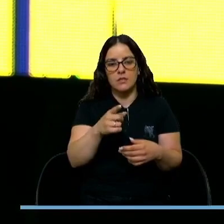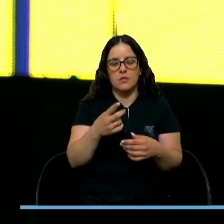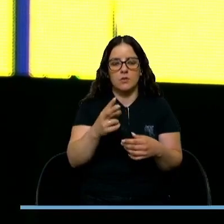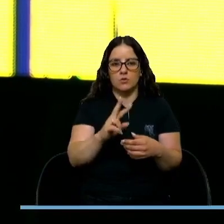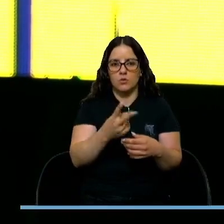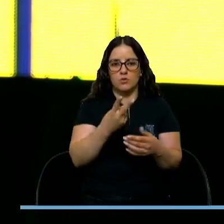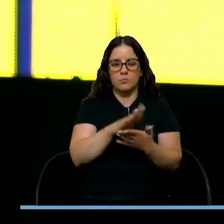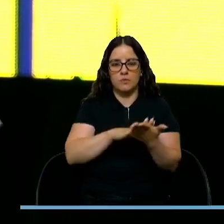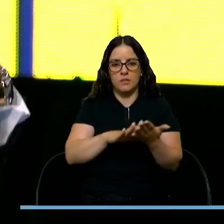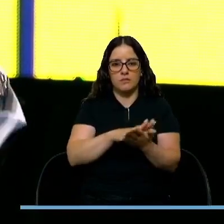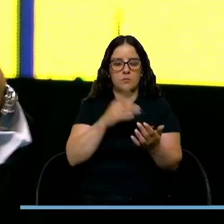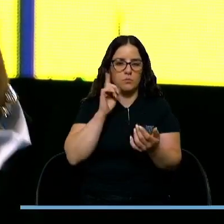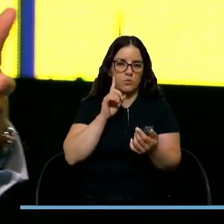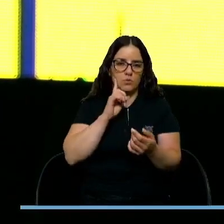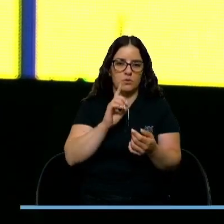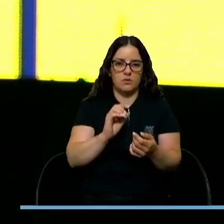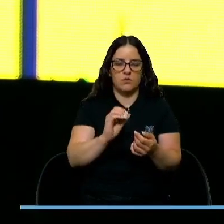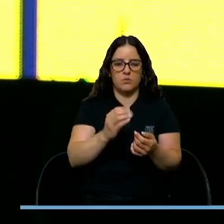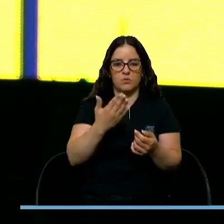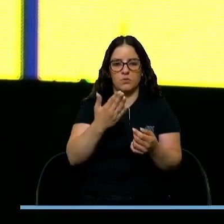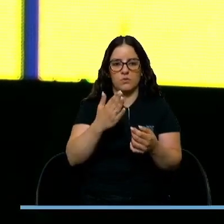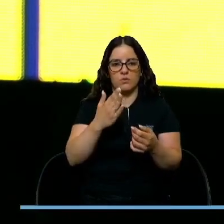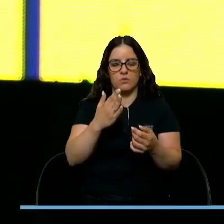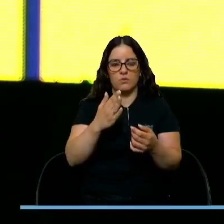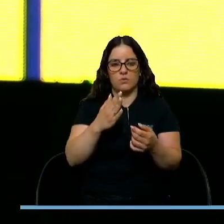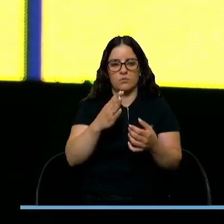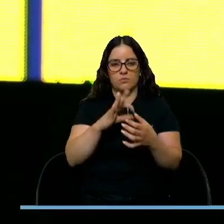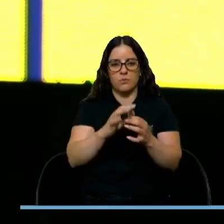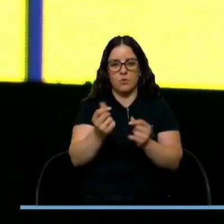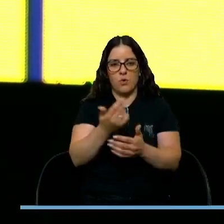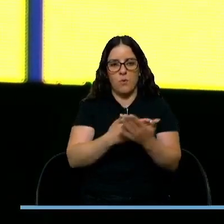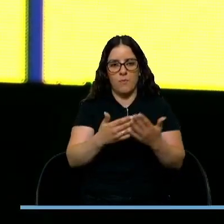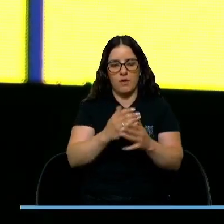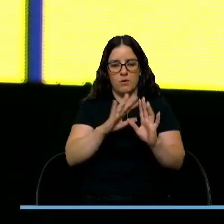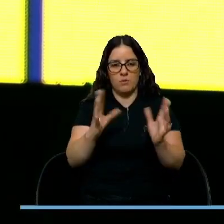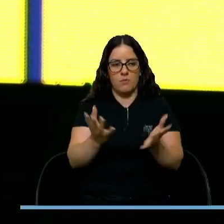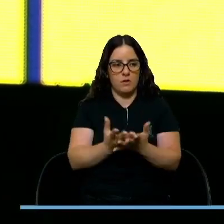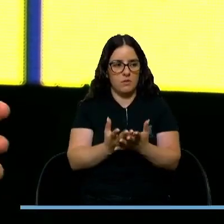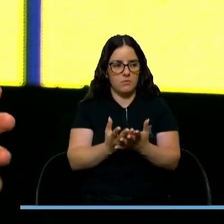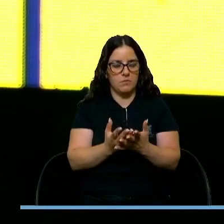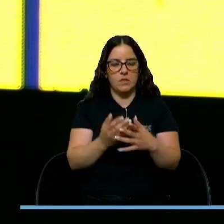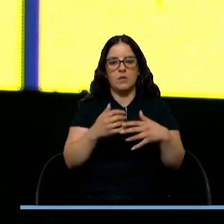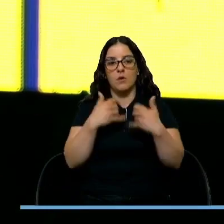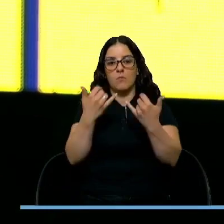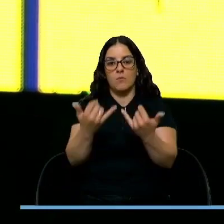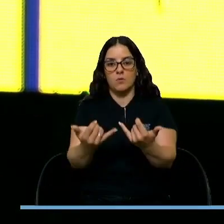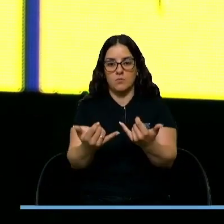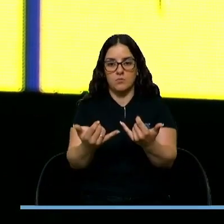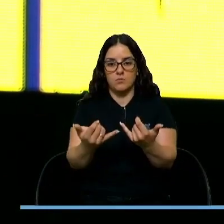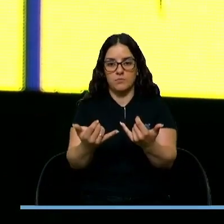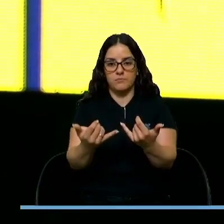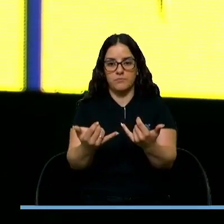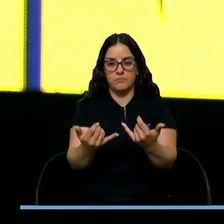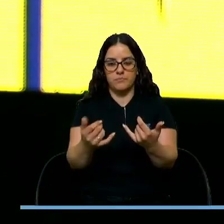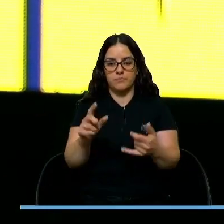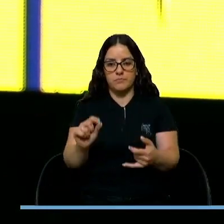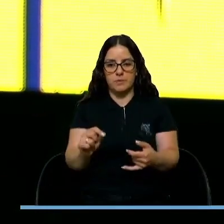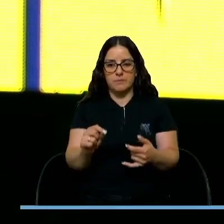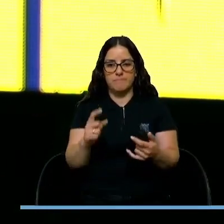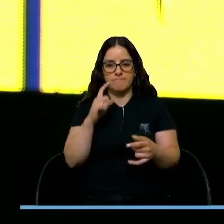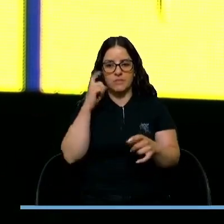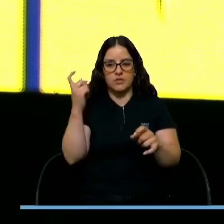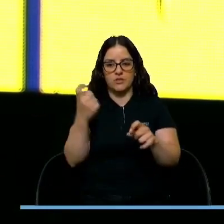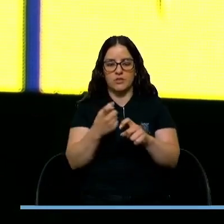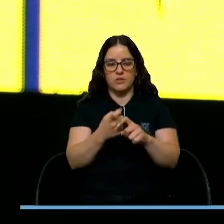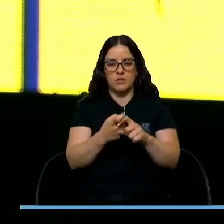are the two most important pillars for the economy overall. What we